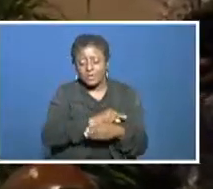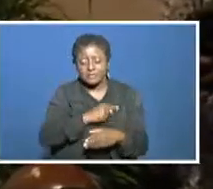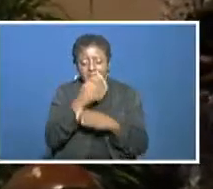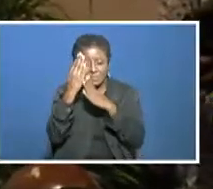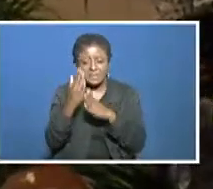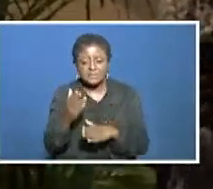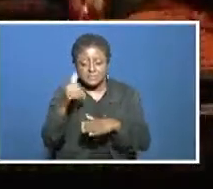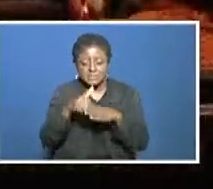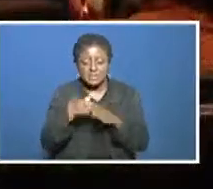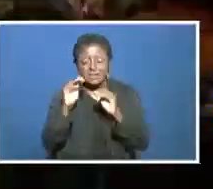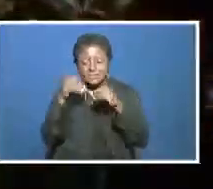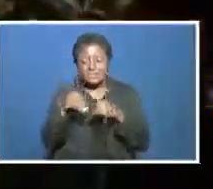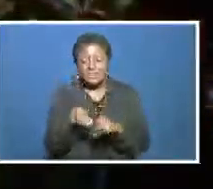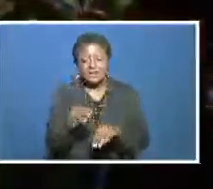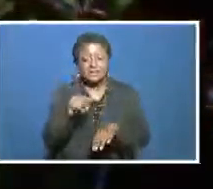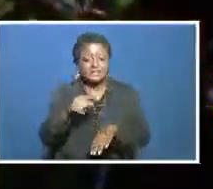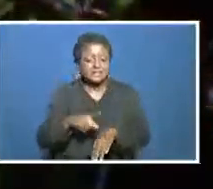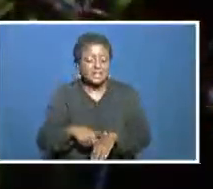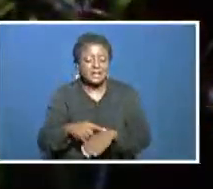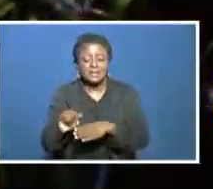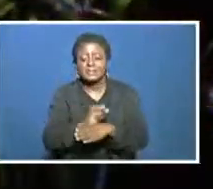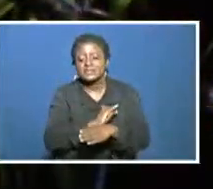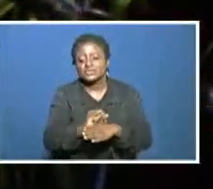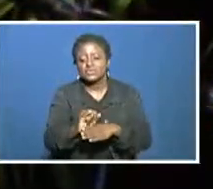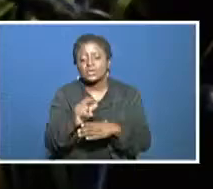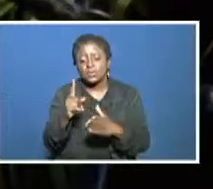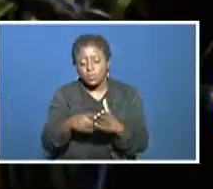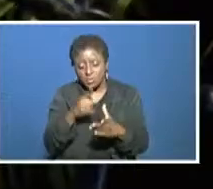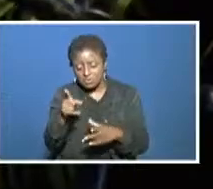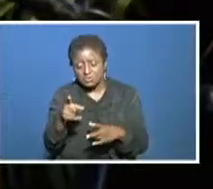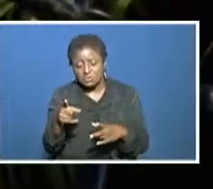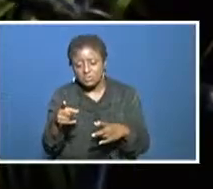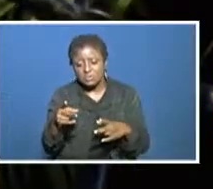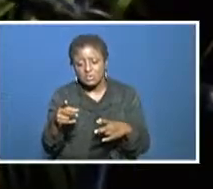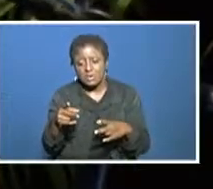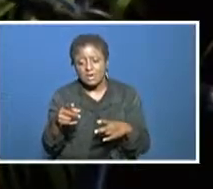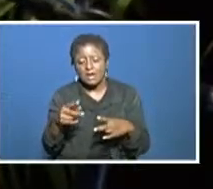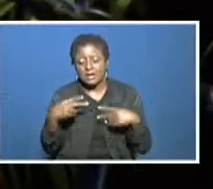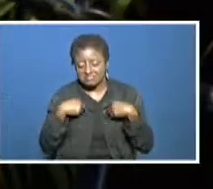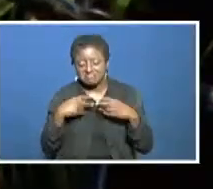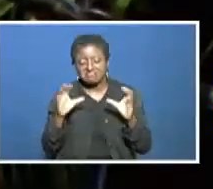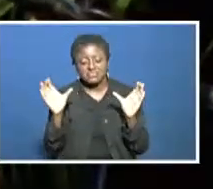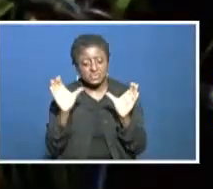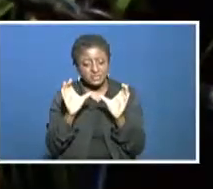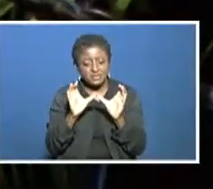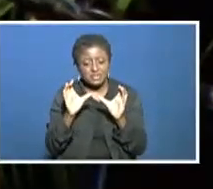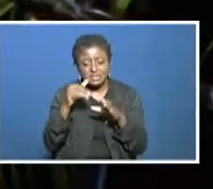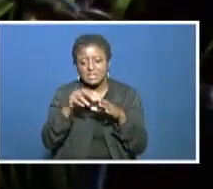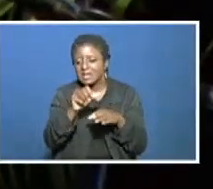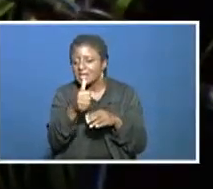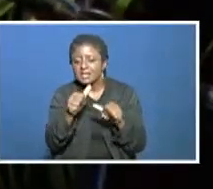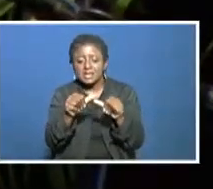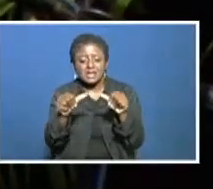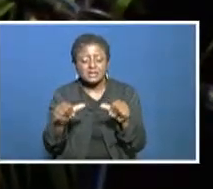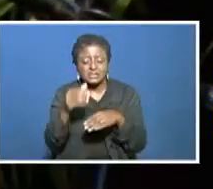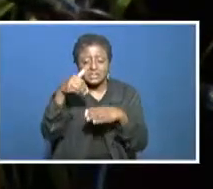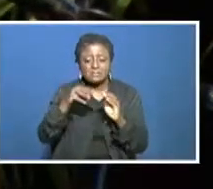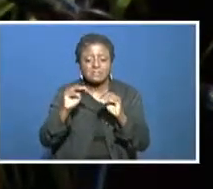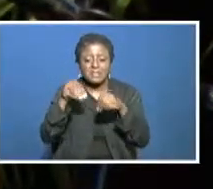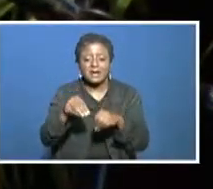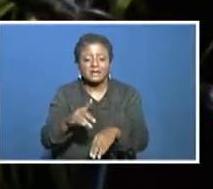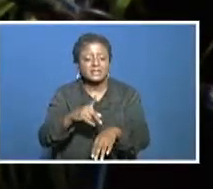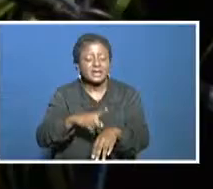industry. Once you are certified in any areas in the maritime boating